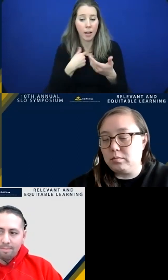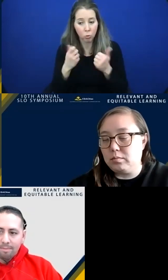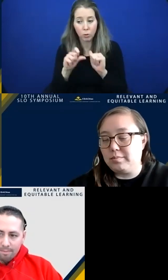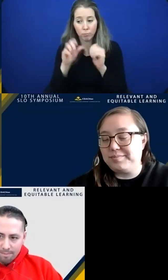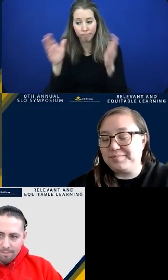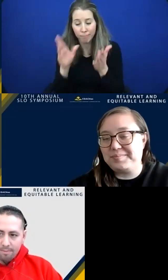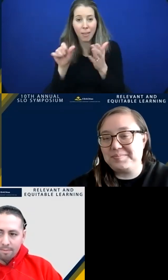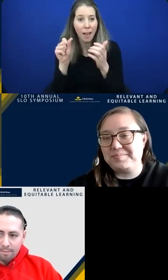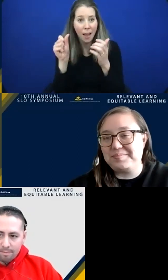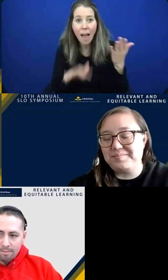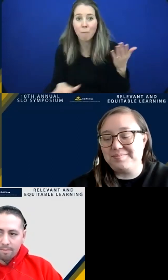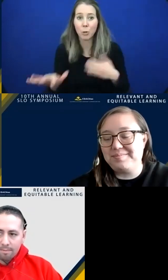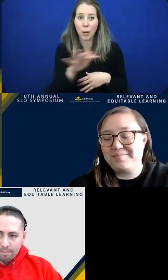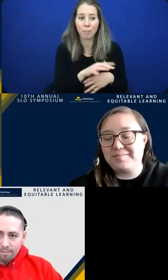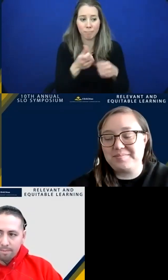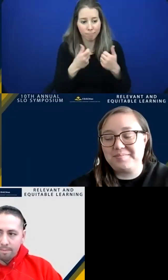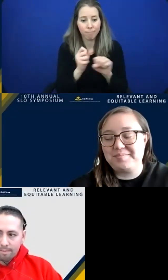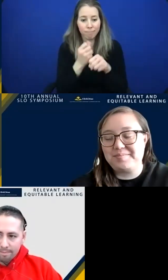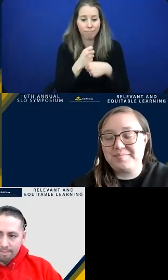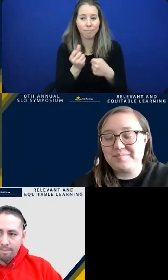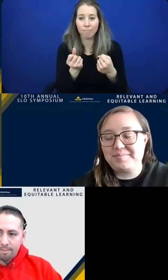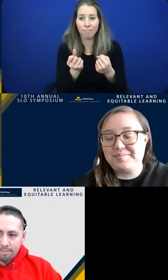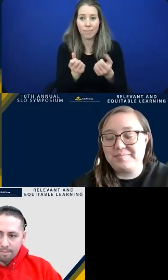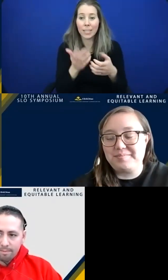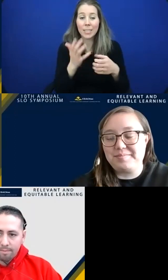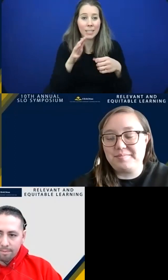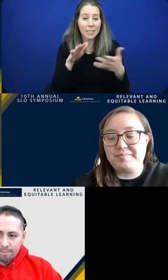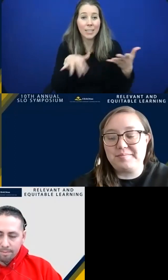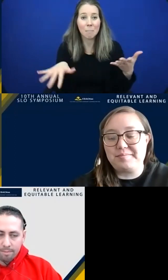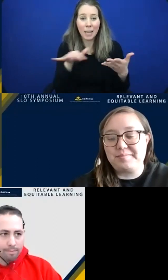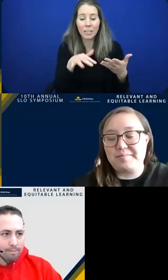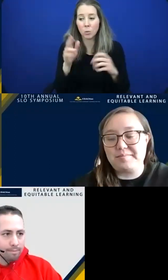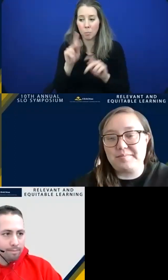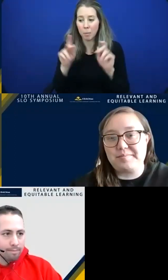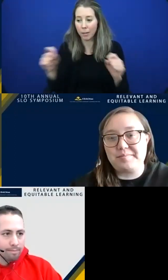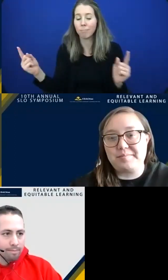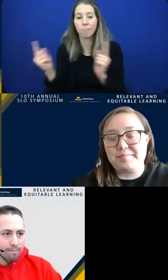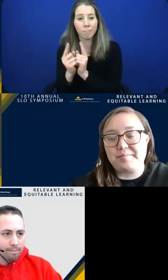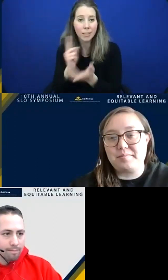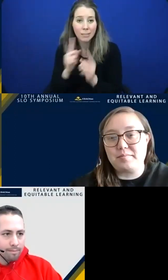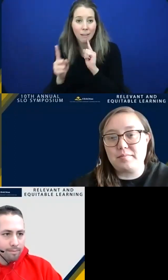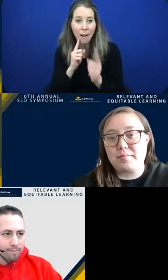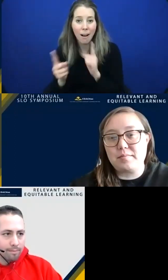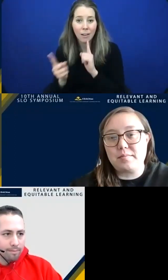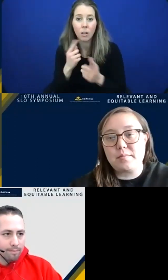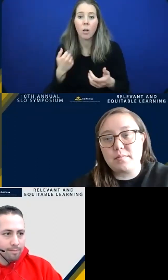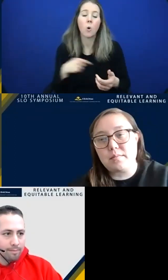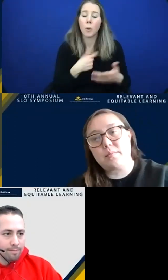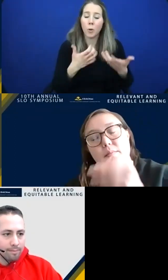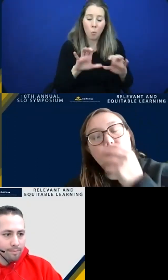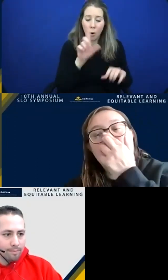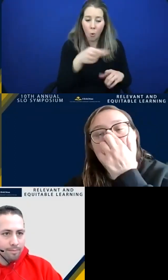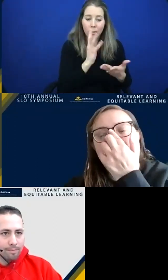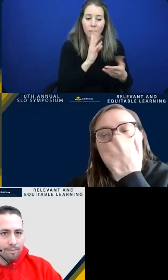can, and try and create as many spaces as I can to get people talking to one another, because we don't just want to be talking about student learning in the classroom